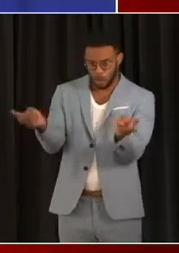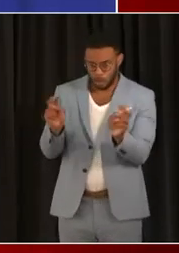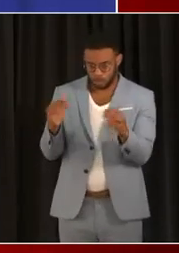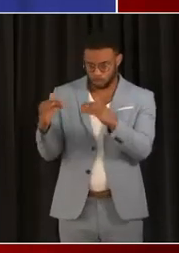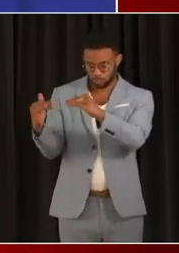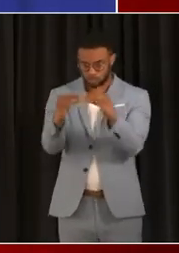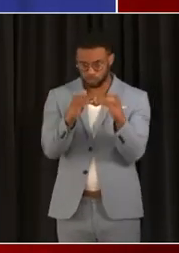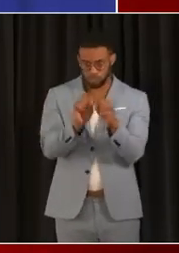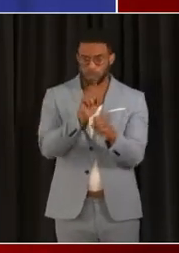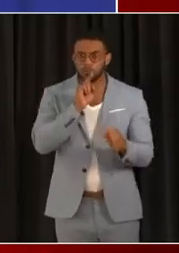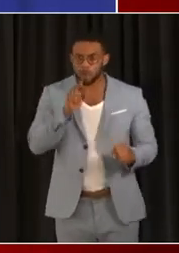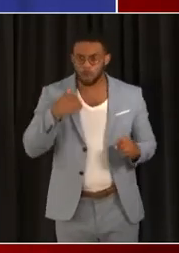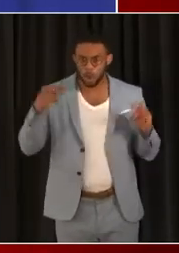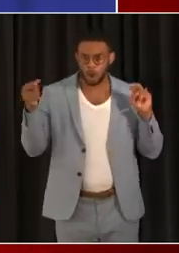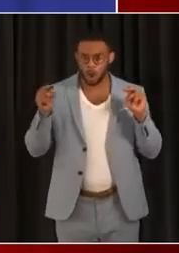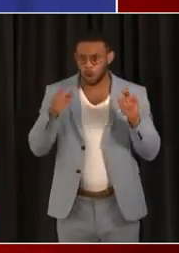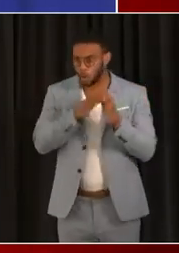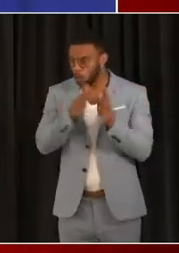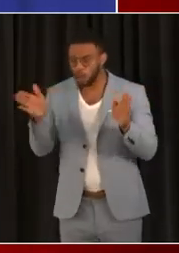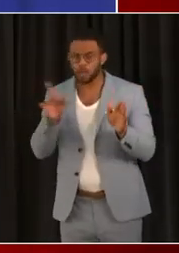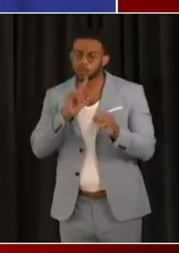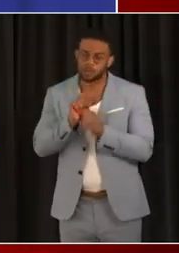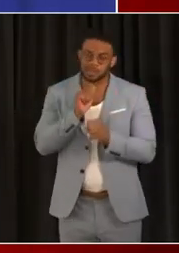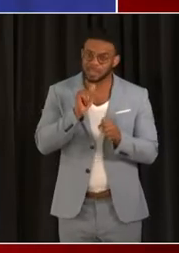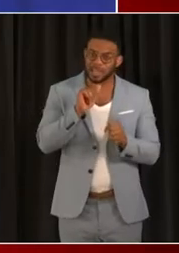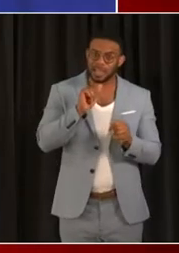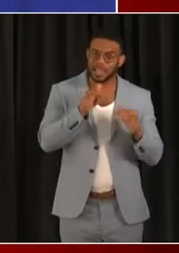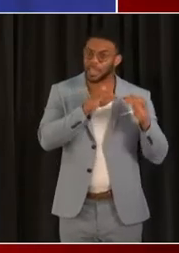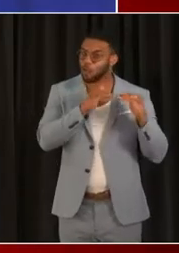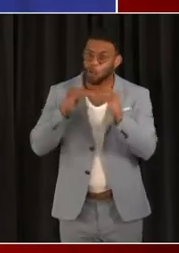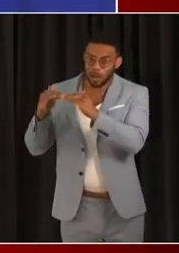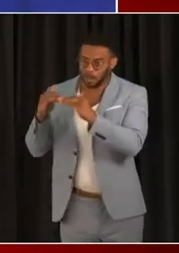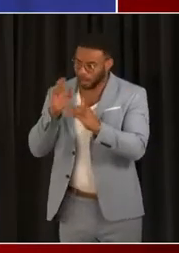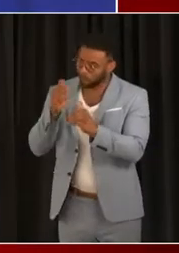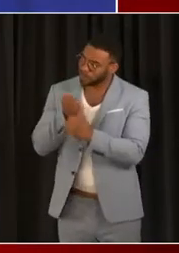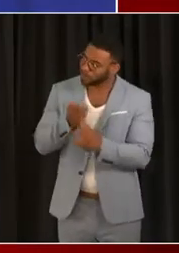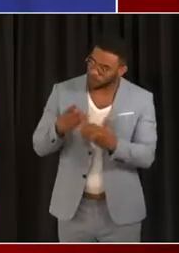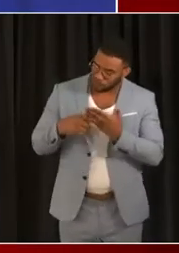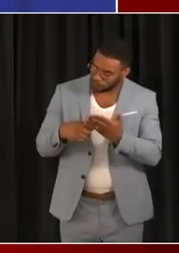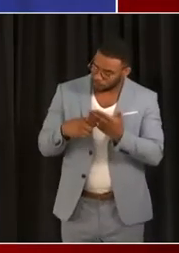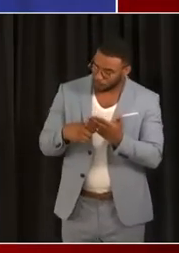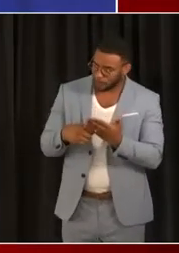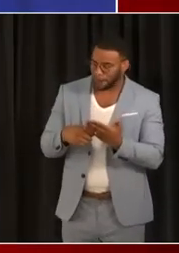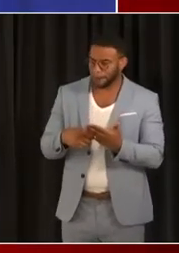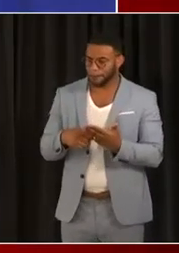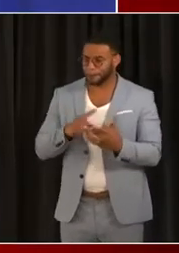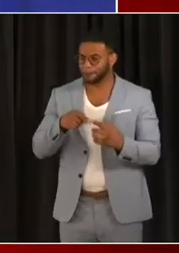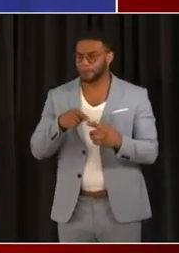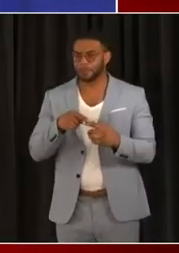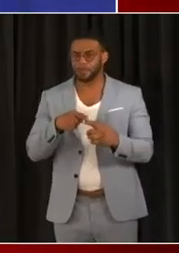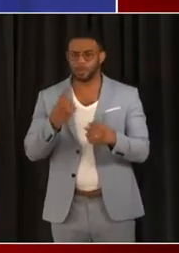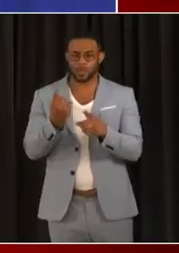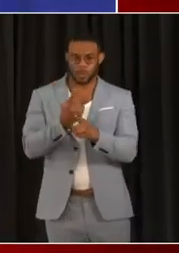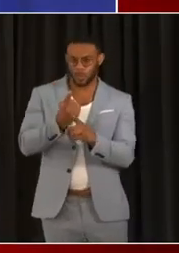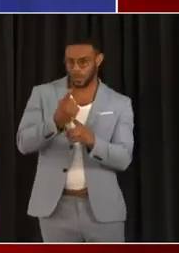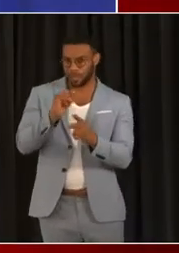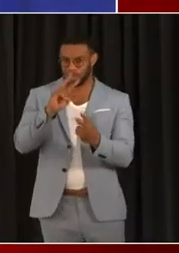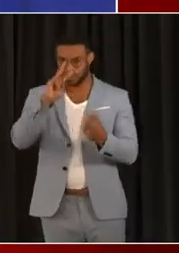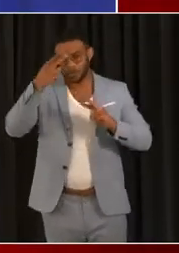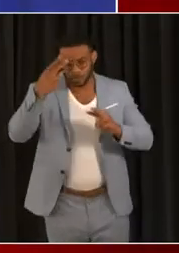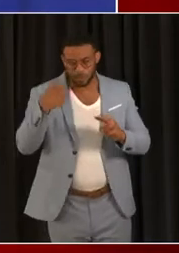those to the table to ensure that we're looking across. It certainly isn't equality, which I've had several conversations around